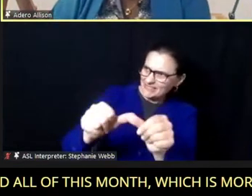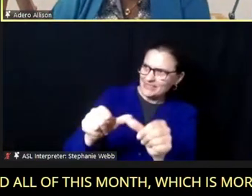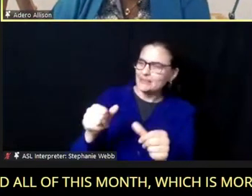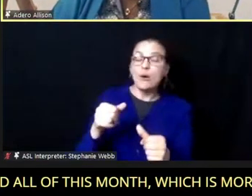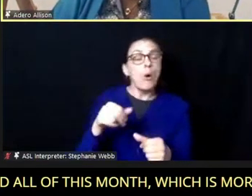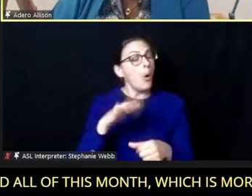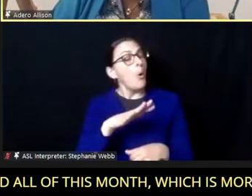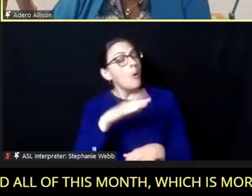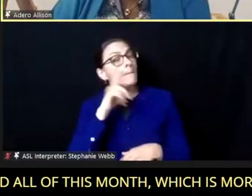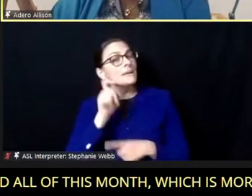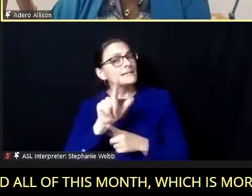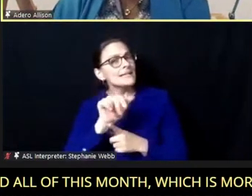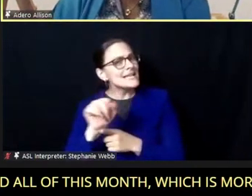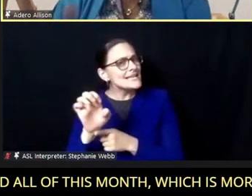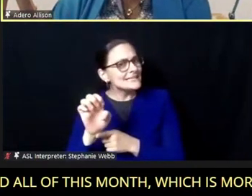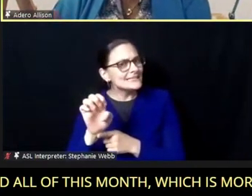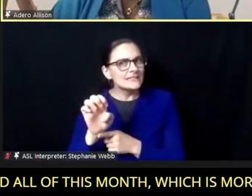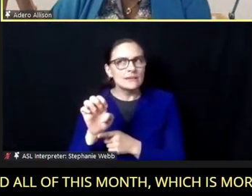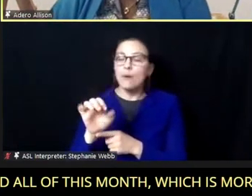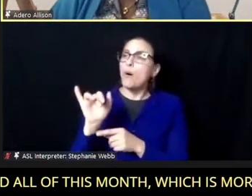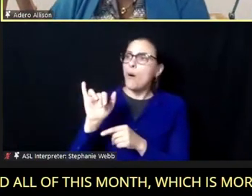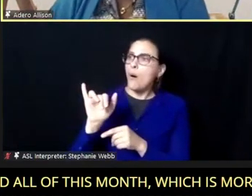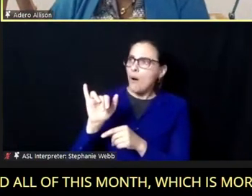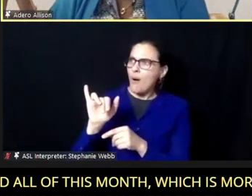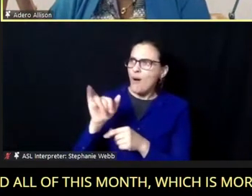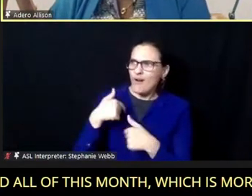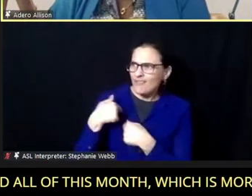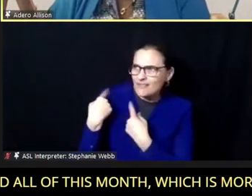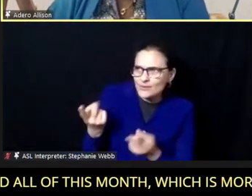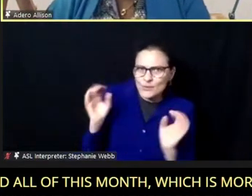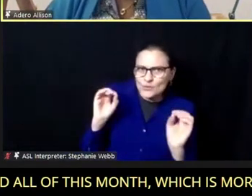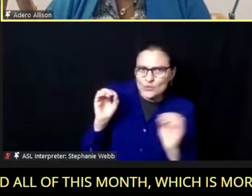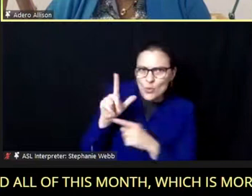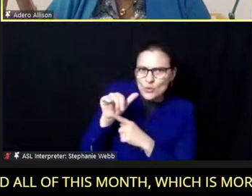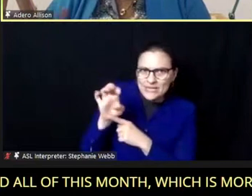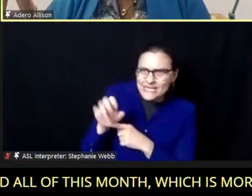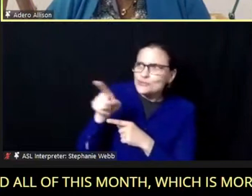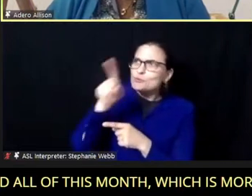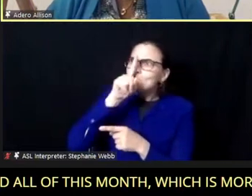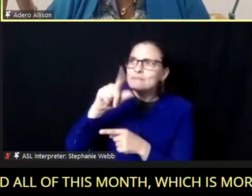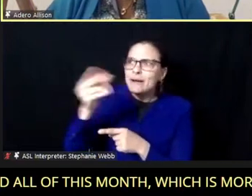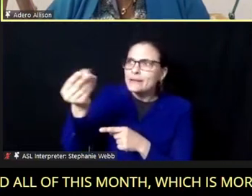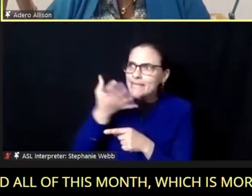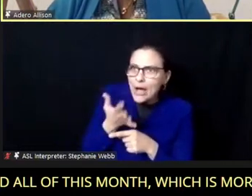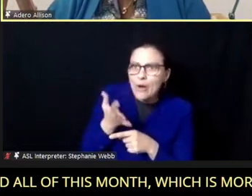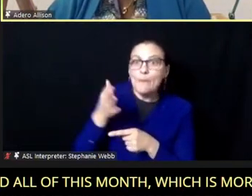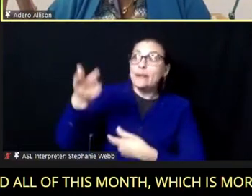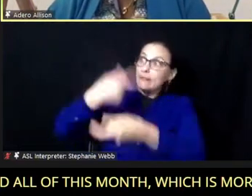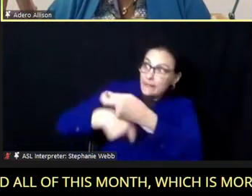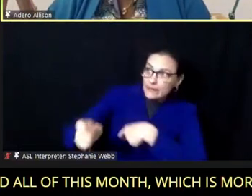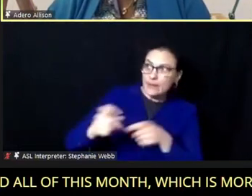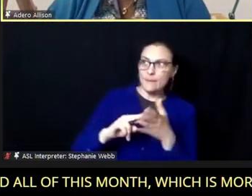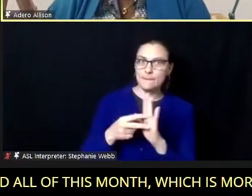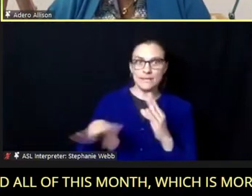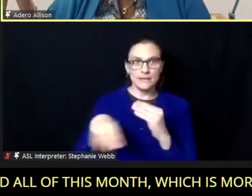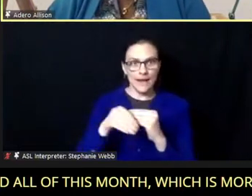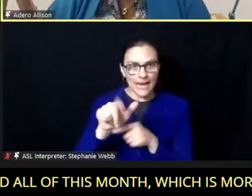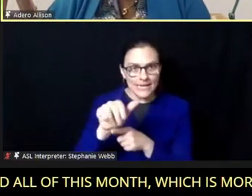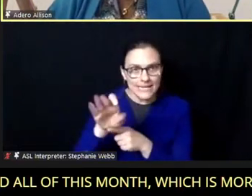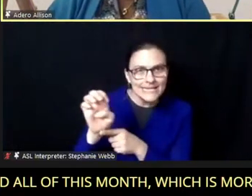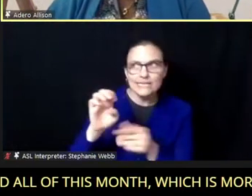would replace it. And you didn't tell me you were adding a charge. So, you know, they don't tell you all of the details.